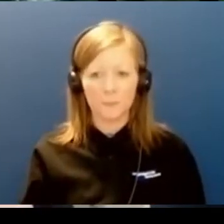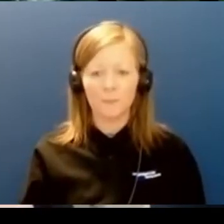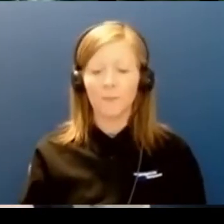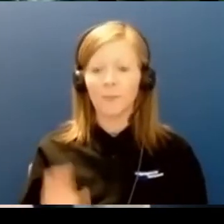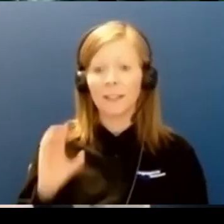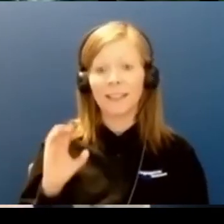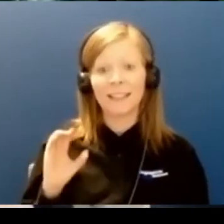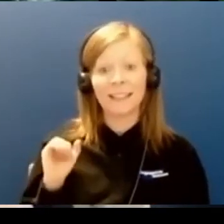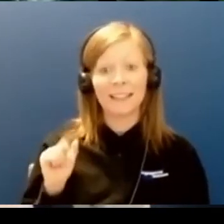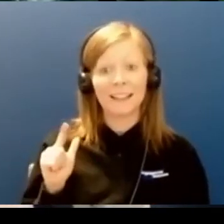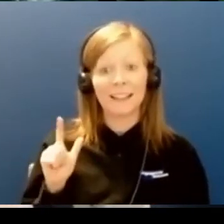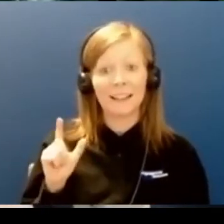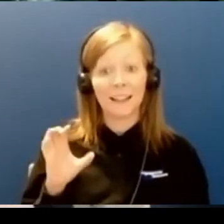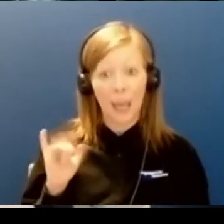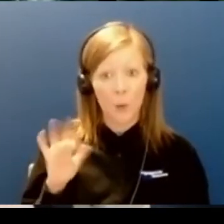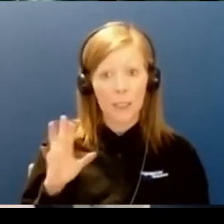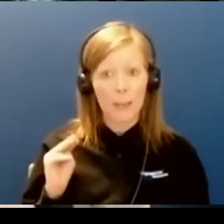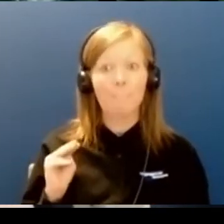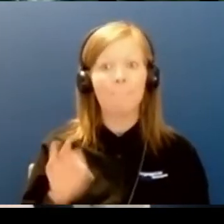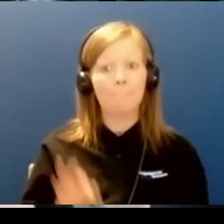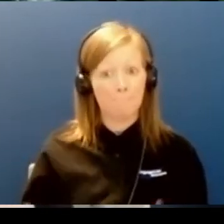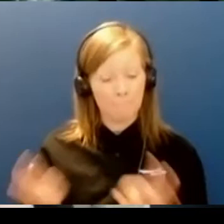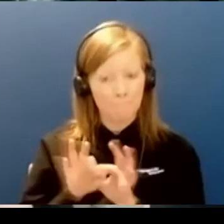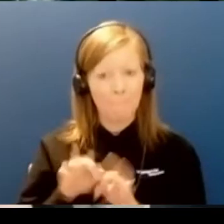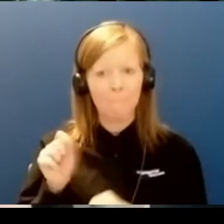calcium, right? So we get those from a lot of